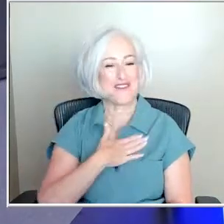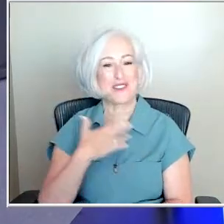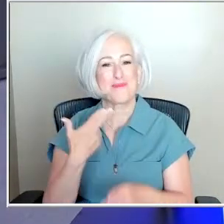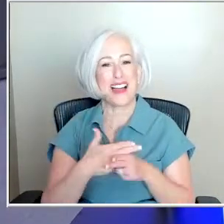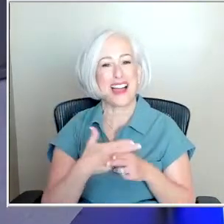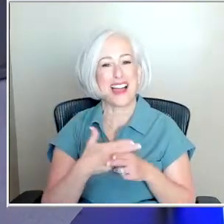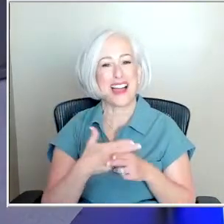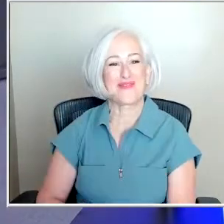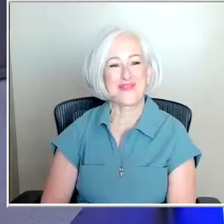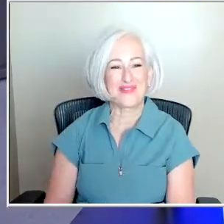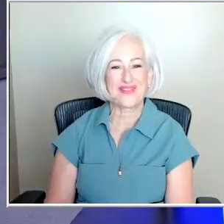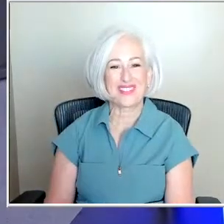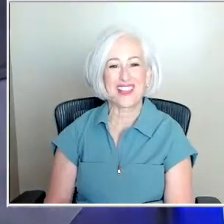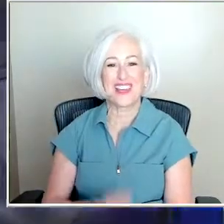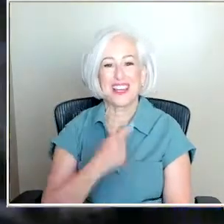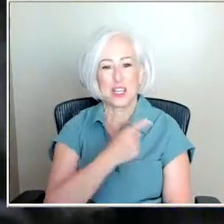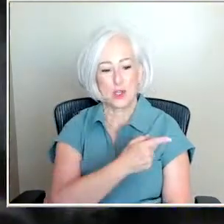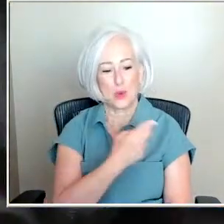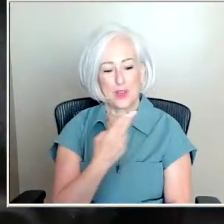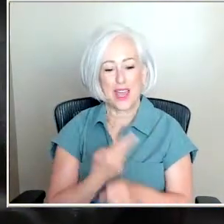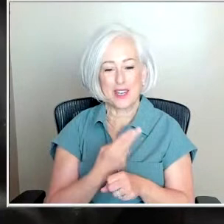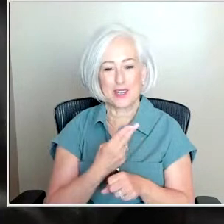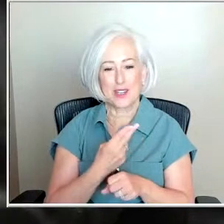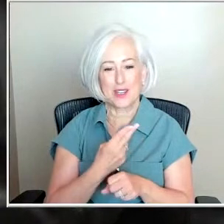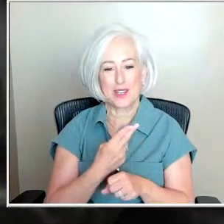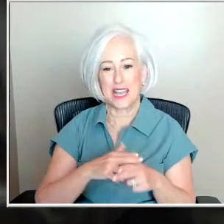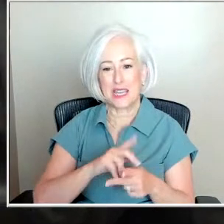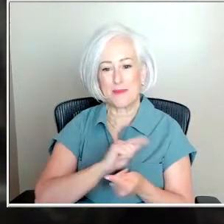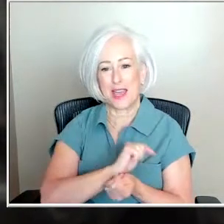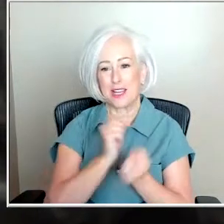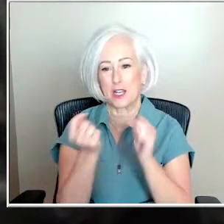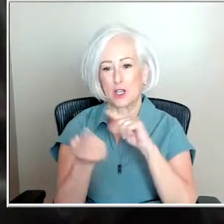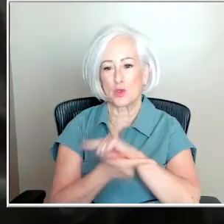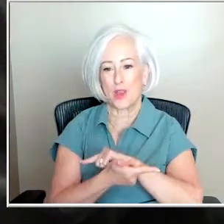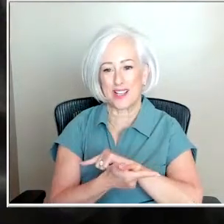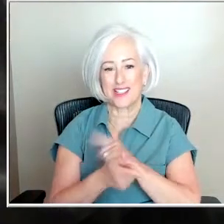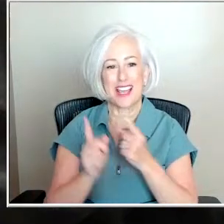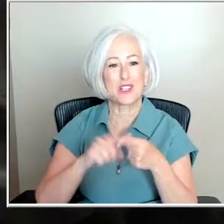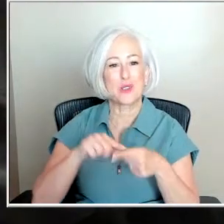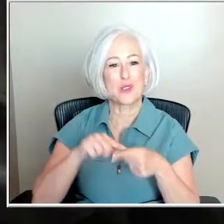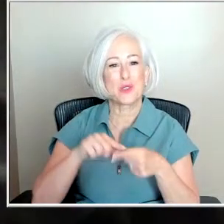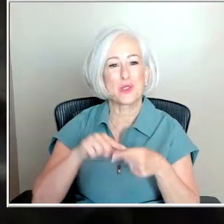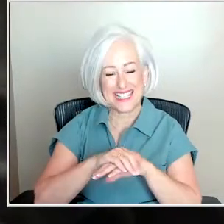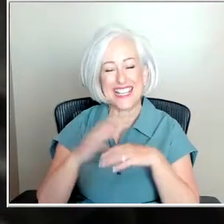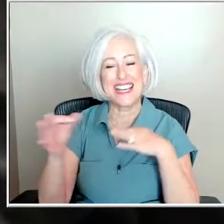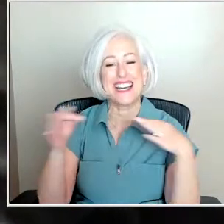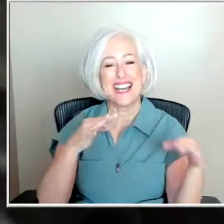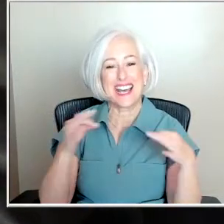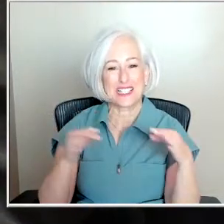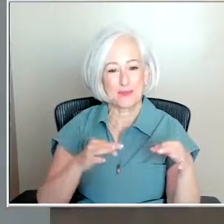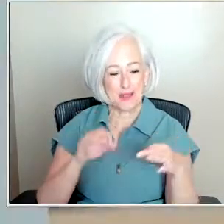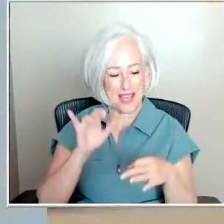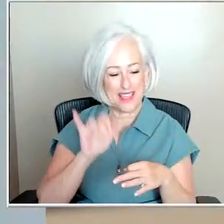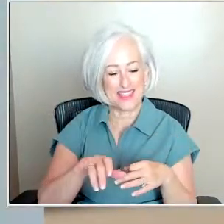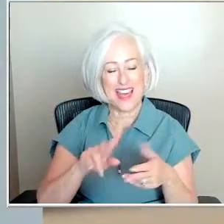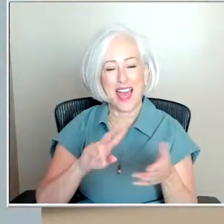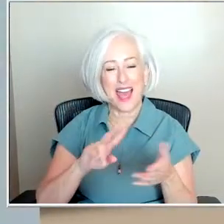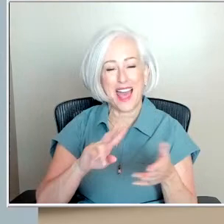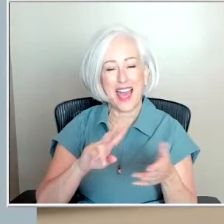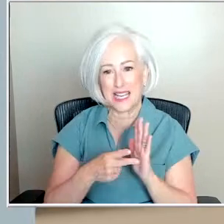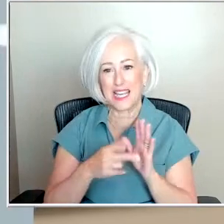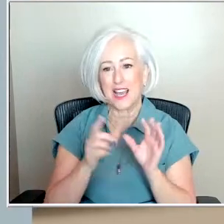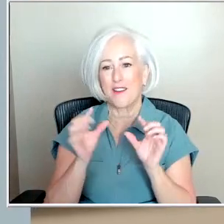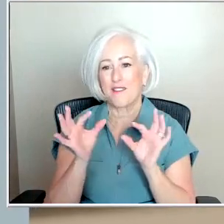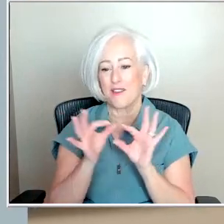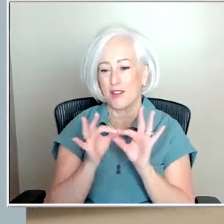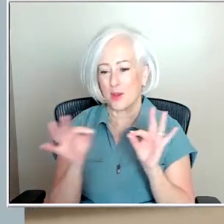You can use my name, and I translated my name to English and explained the meaning of those words, and she